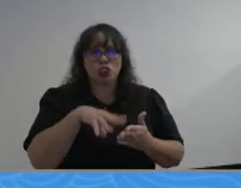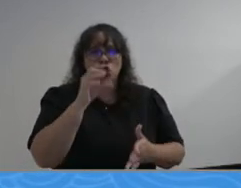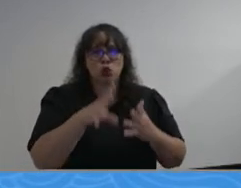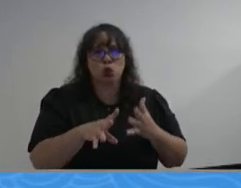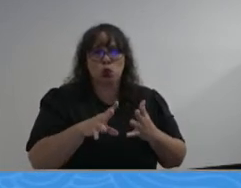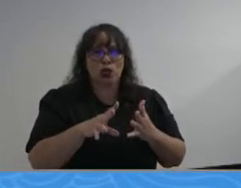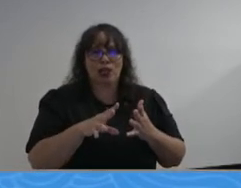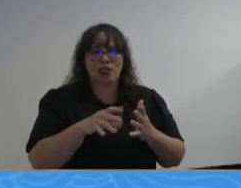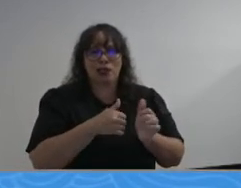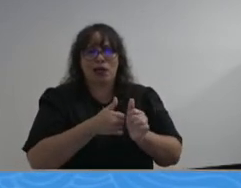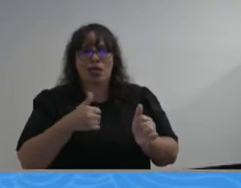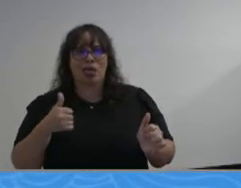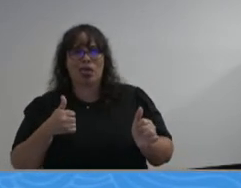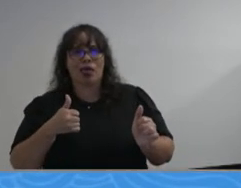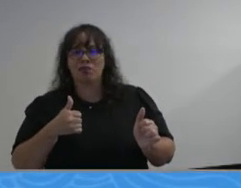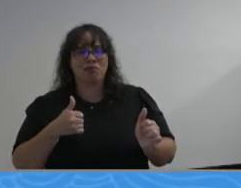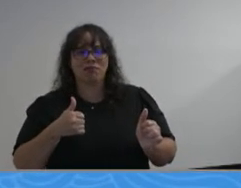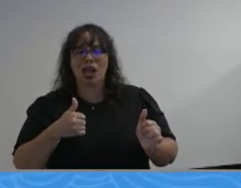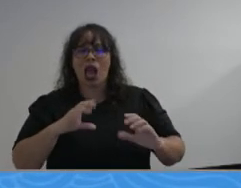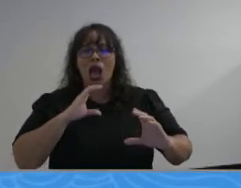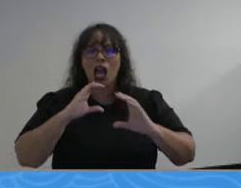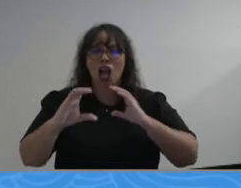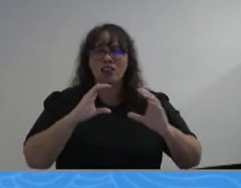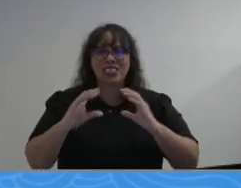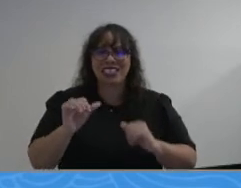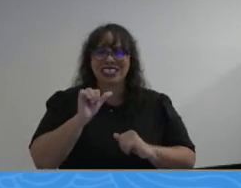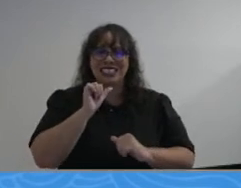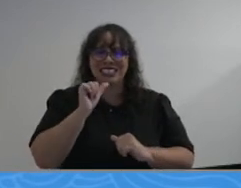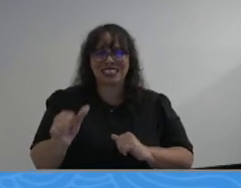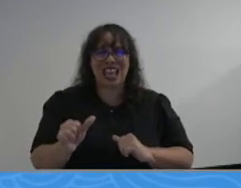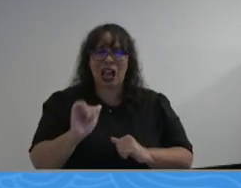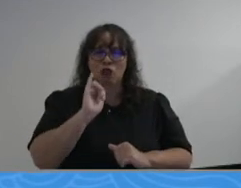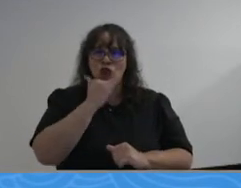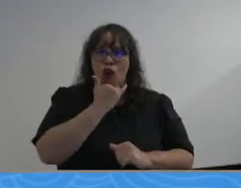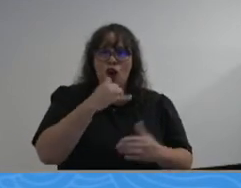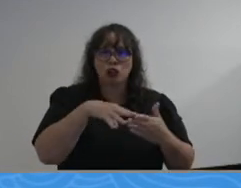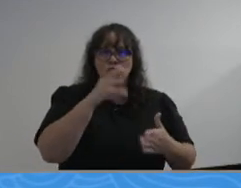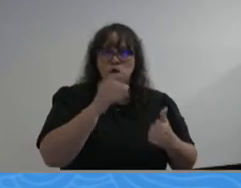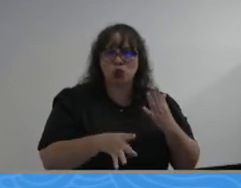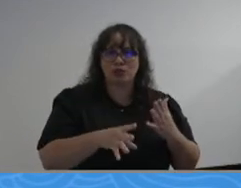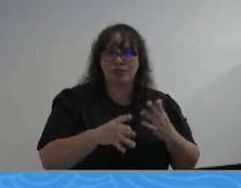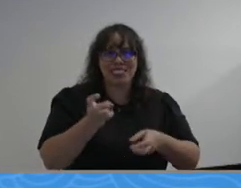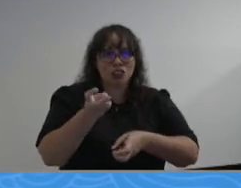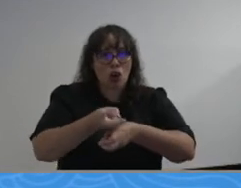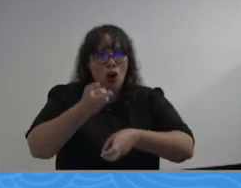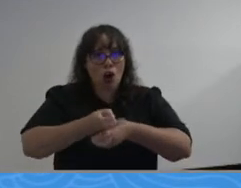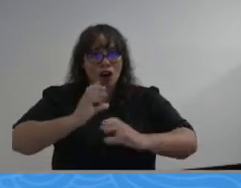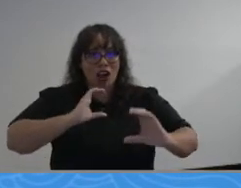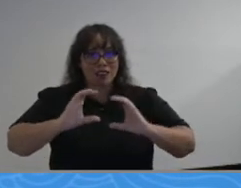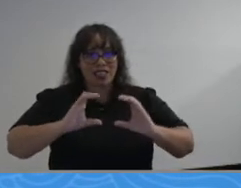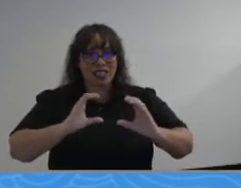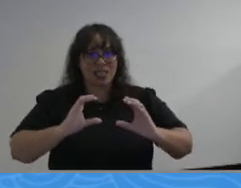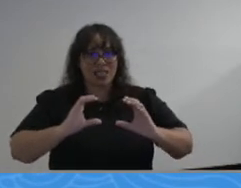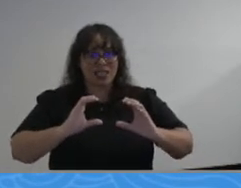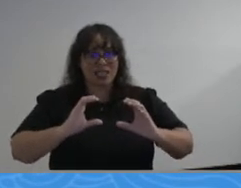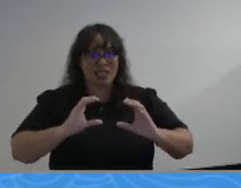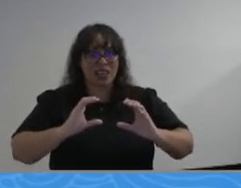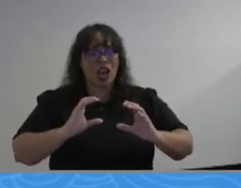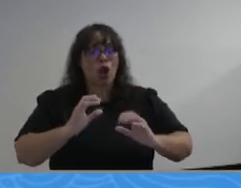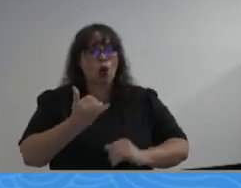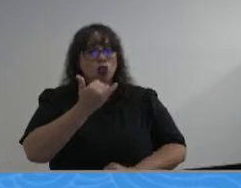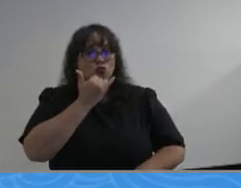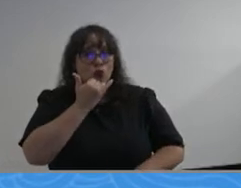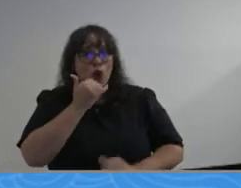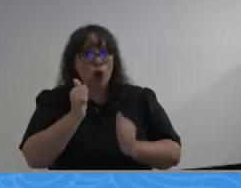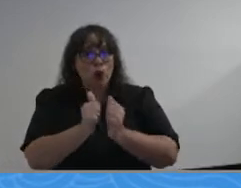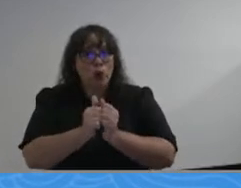short. This conversation with you this morning is not about what's wrong with the students. This is a hard conversation, Long Beach. It's about what's wrong with our schools and the